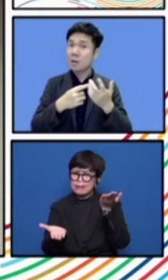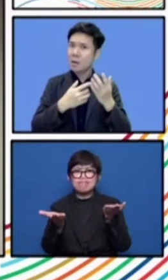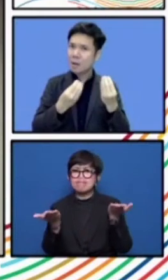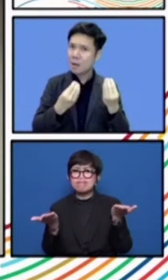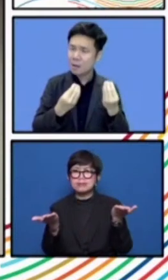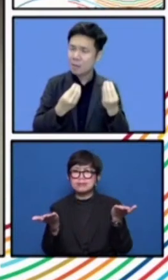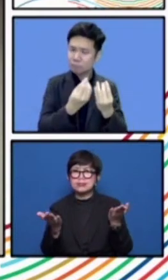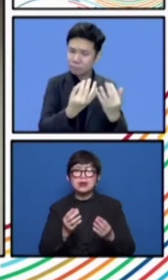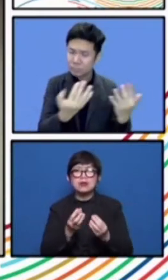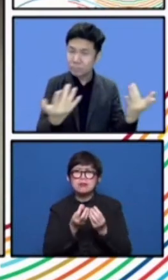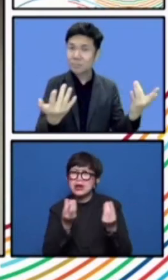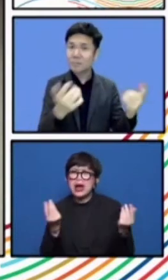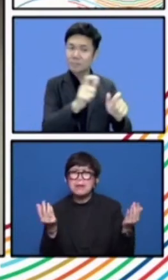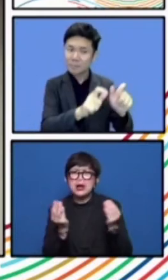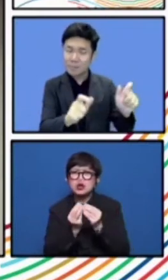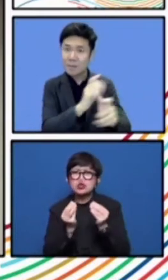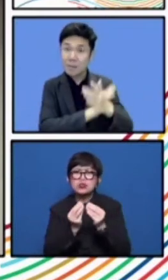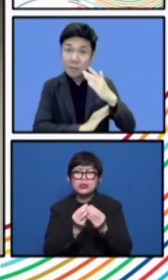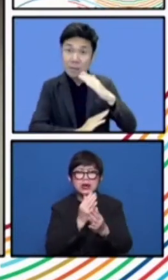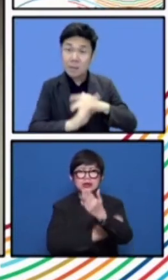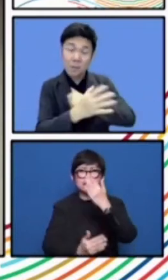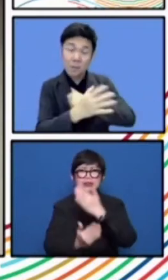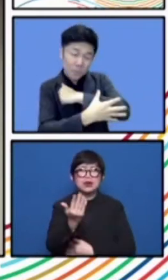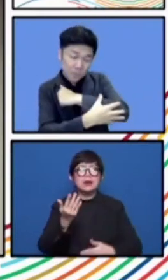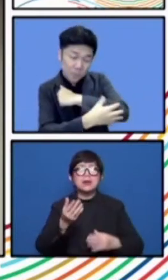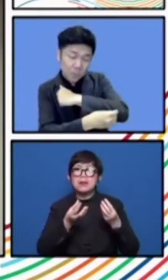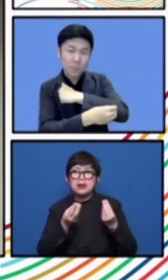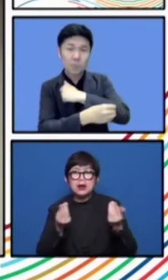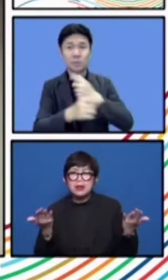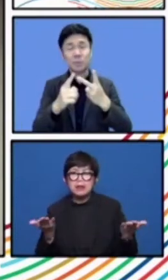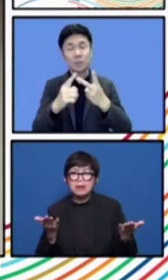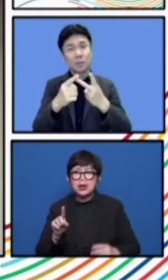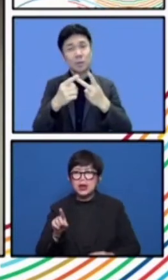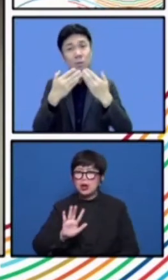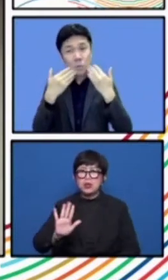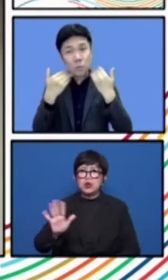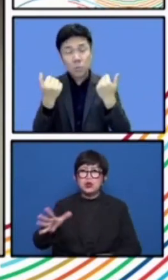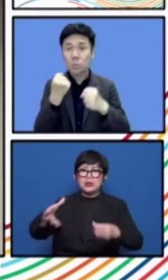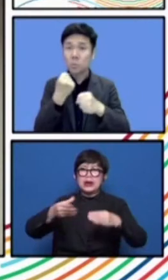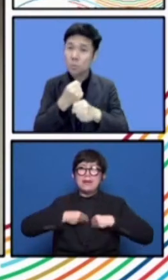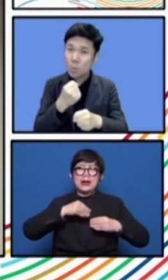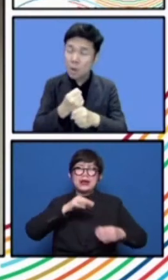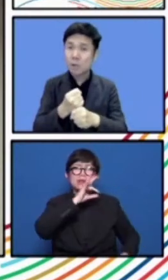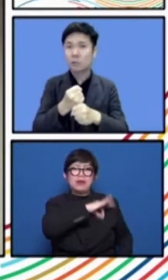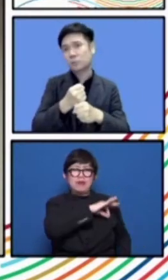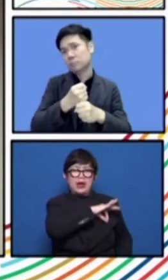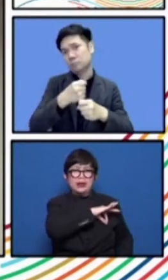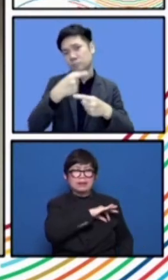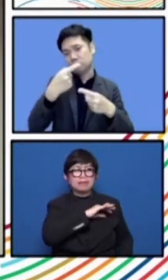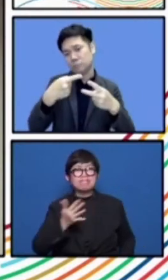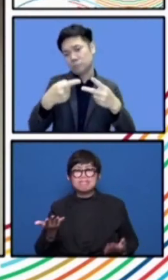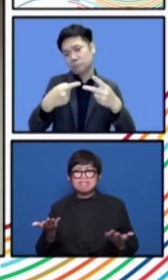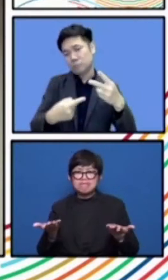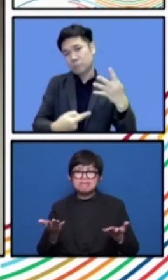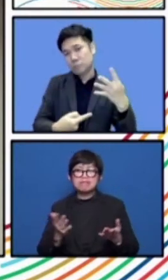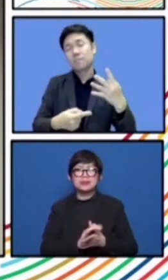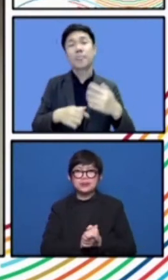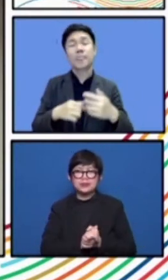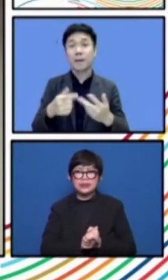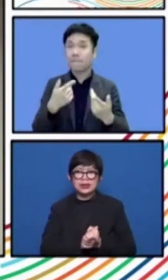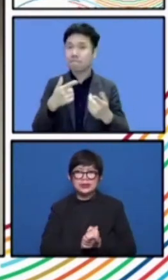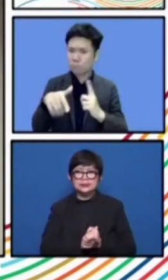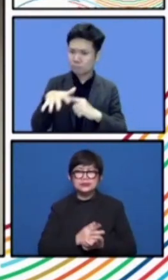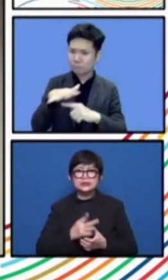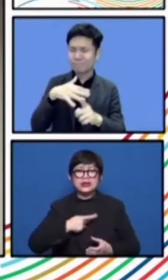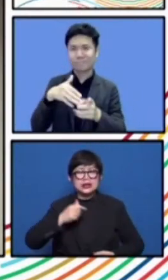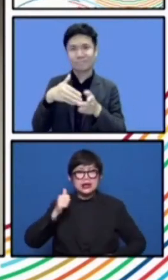with disabilities are are not participating in the labor force we need to go beyond simple disaggregation to collect data on the environment on barriers in